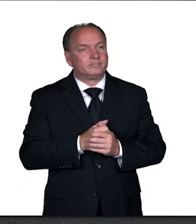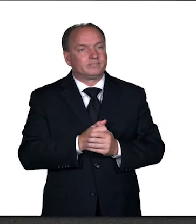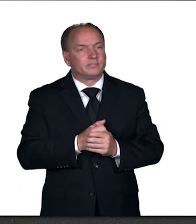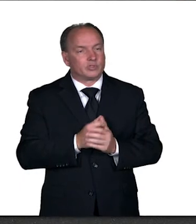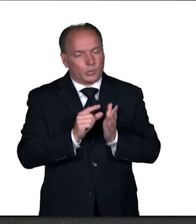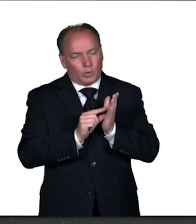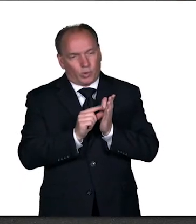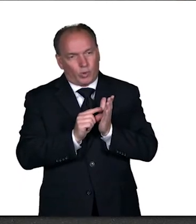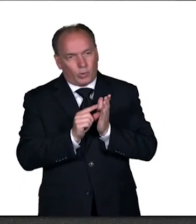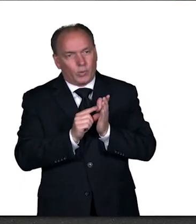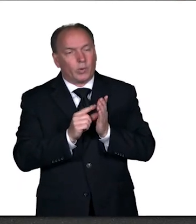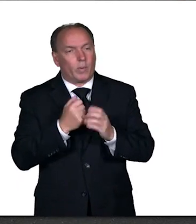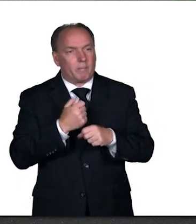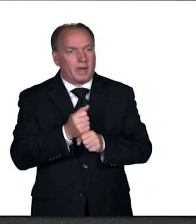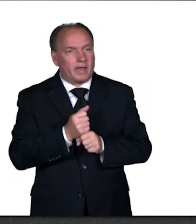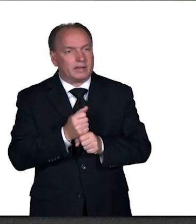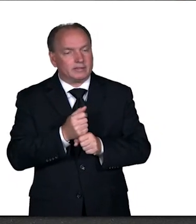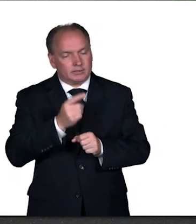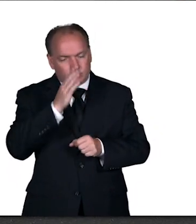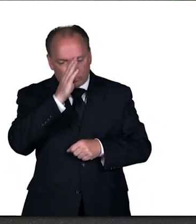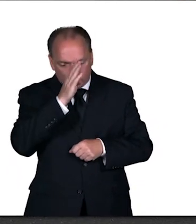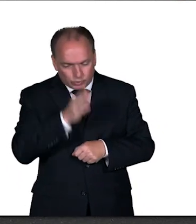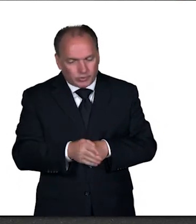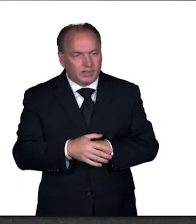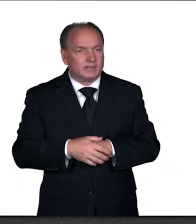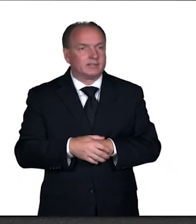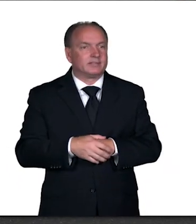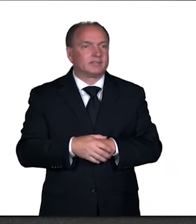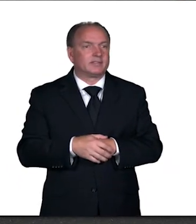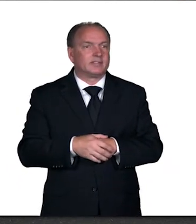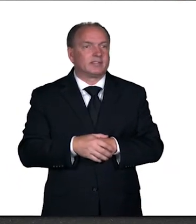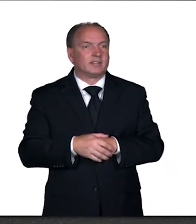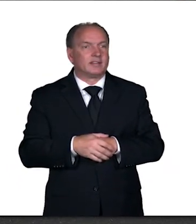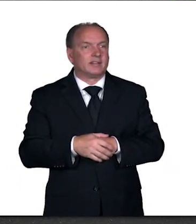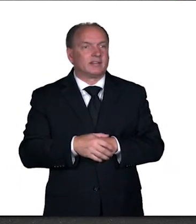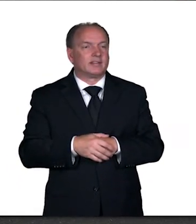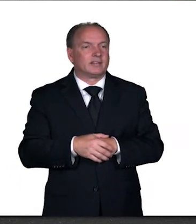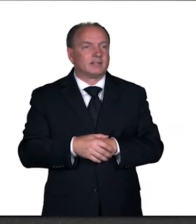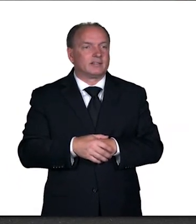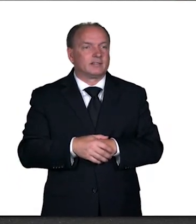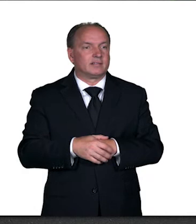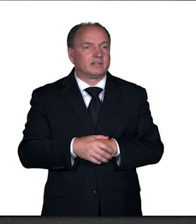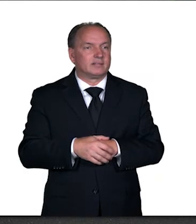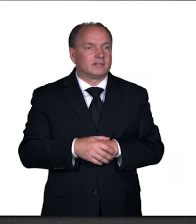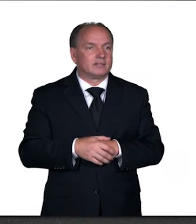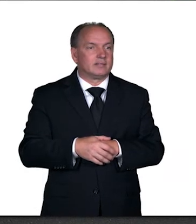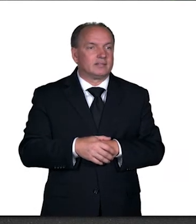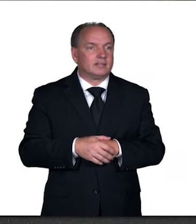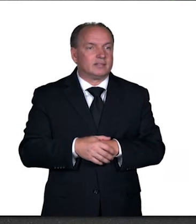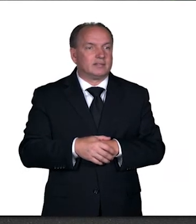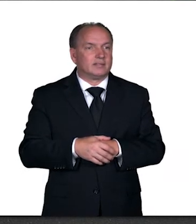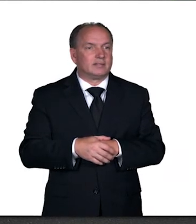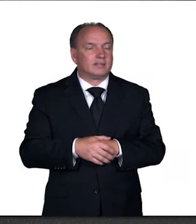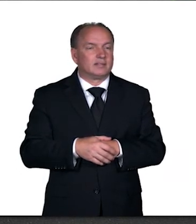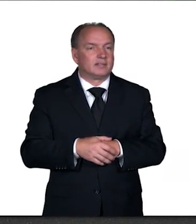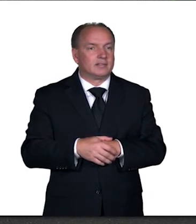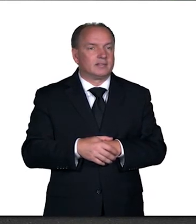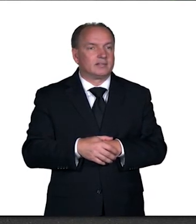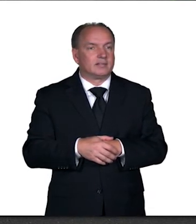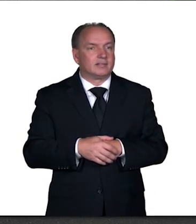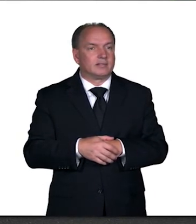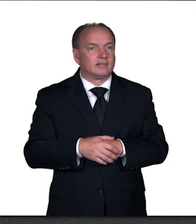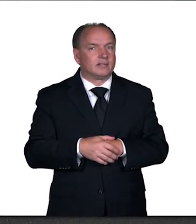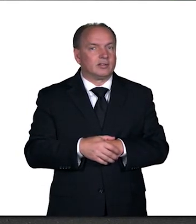my glue and I'm gonna make a straight line down my page, and I'm gonna stick my pipe